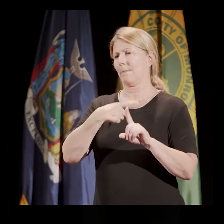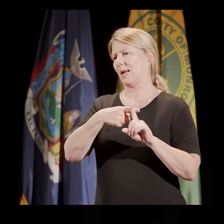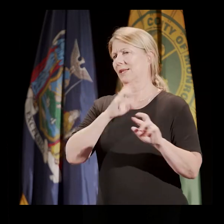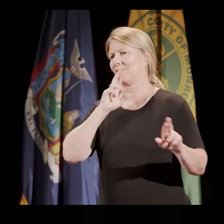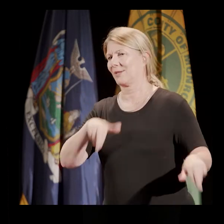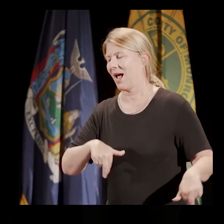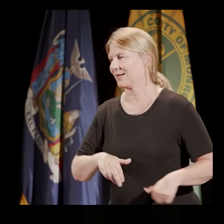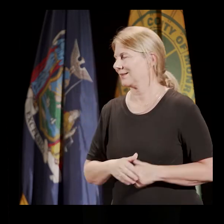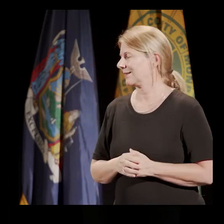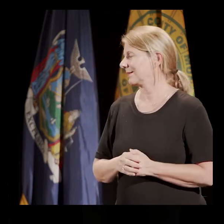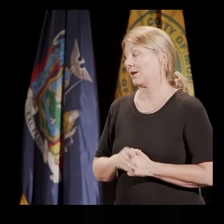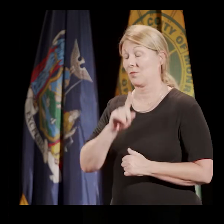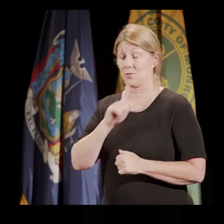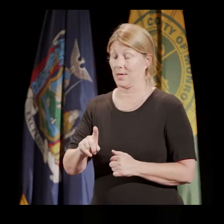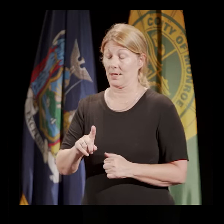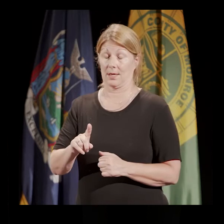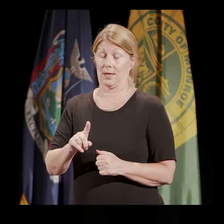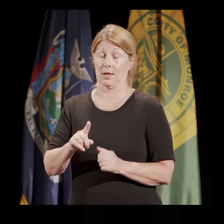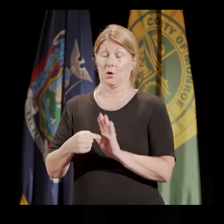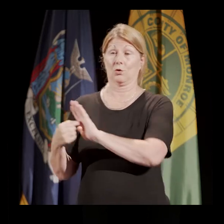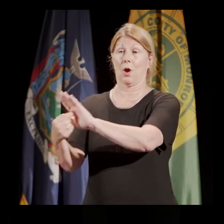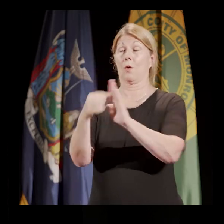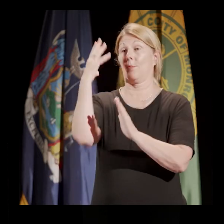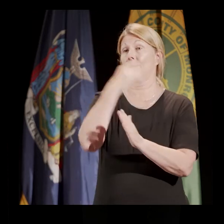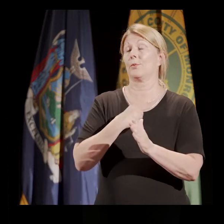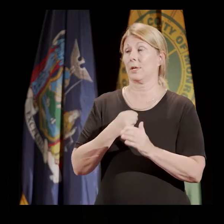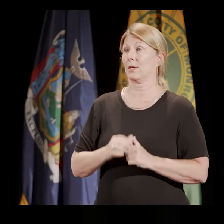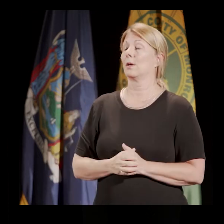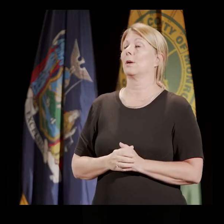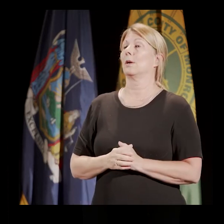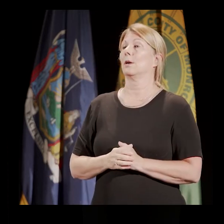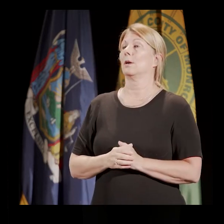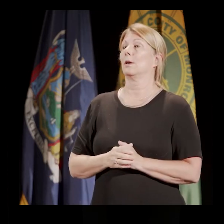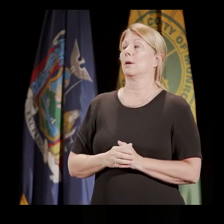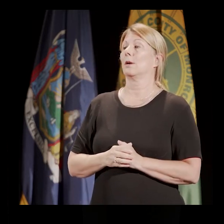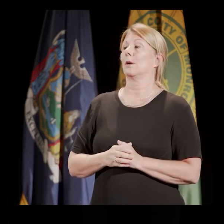display of the beauty that makes up Rochester. Finally,